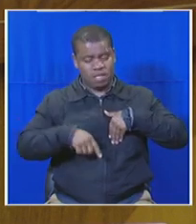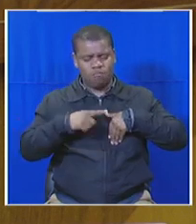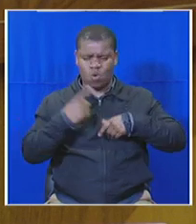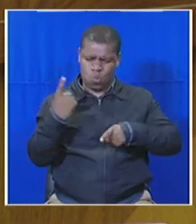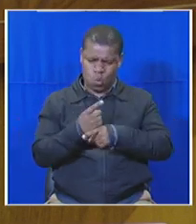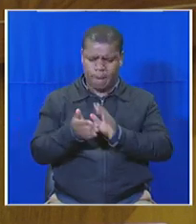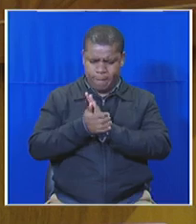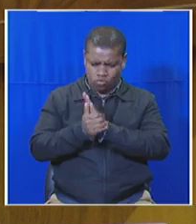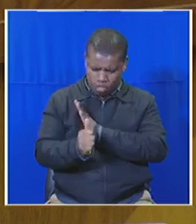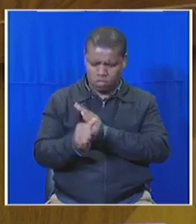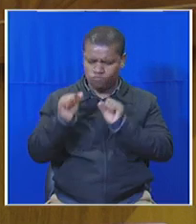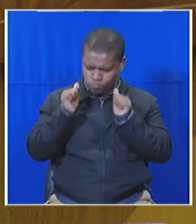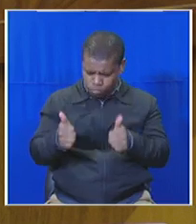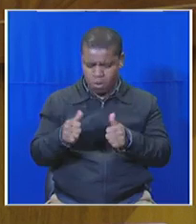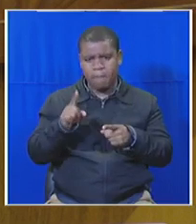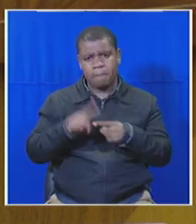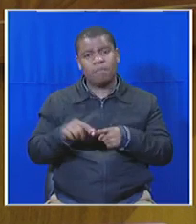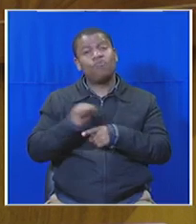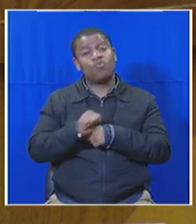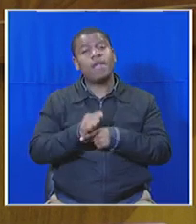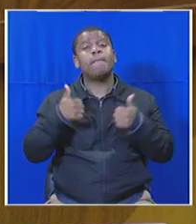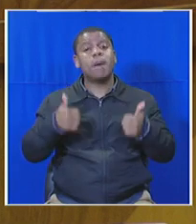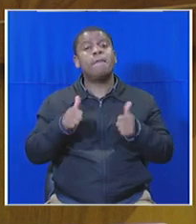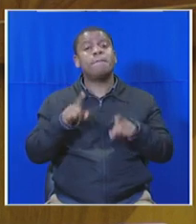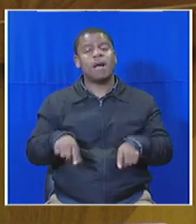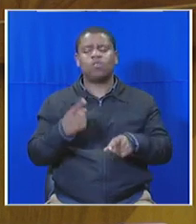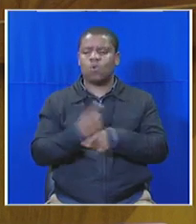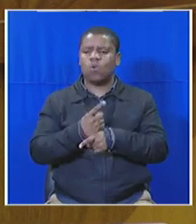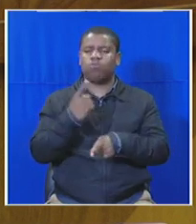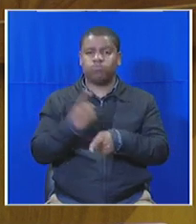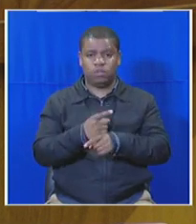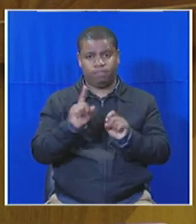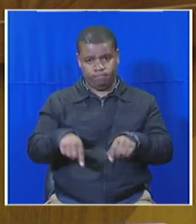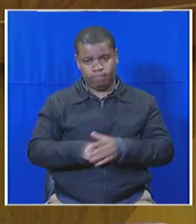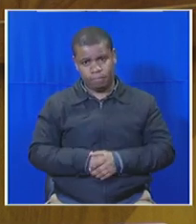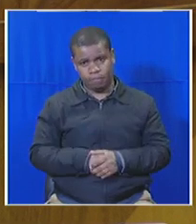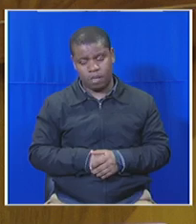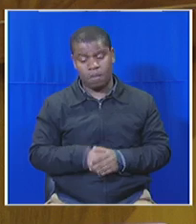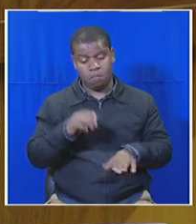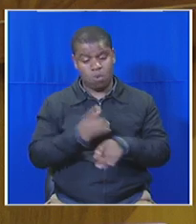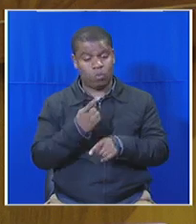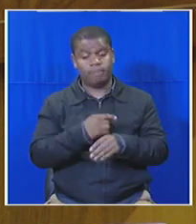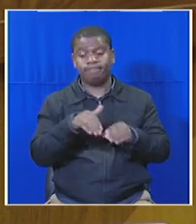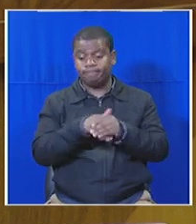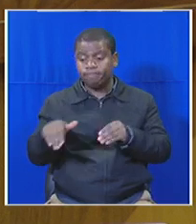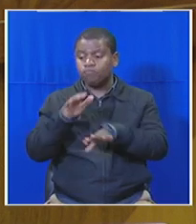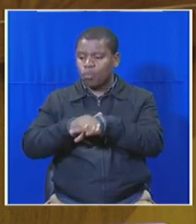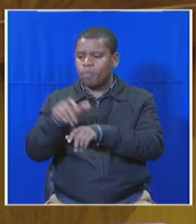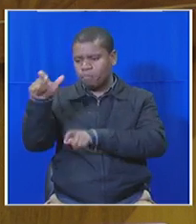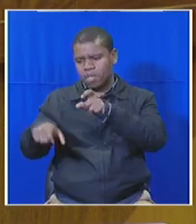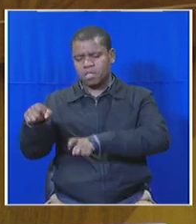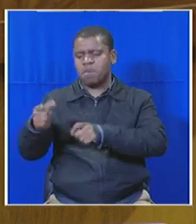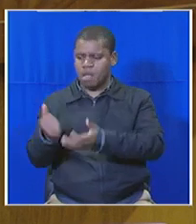to withstand these vicious onslaughts. Effective counseling services must also be available to help these police